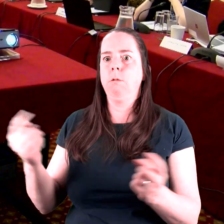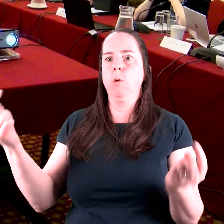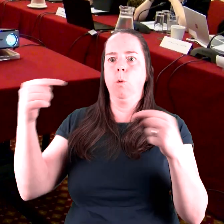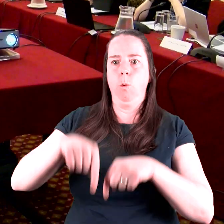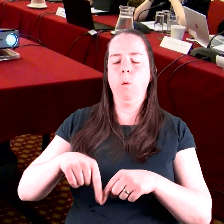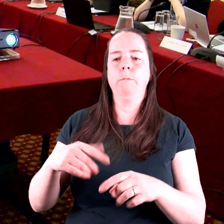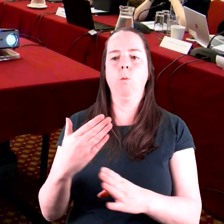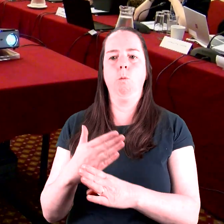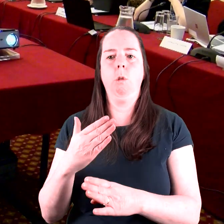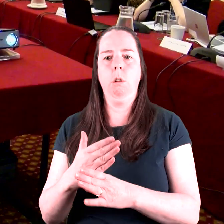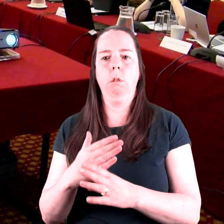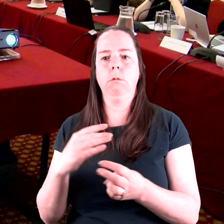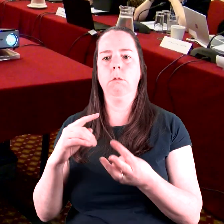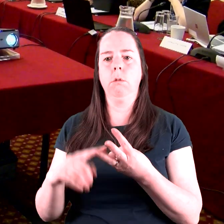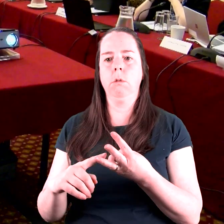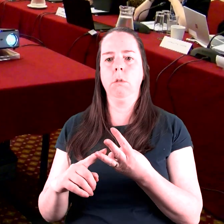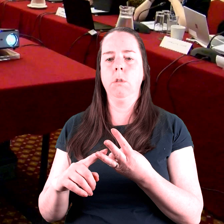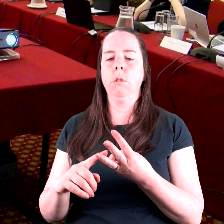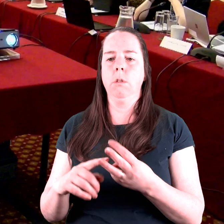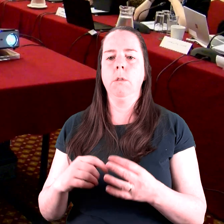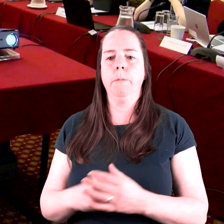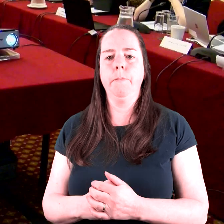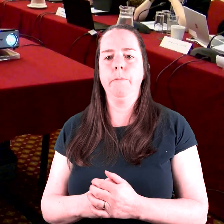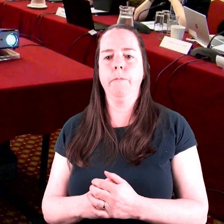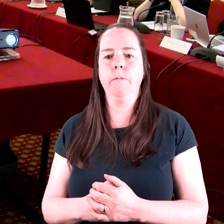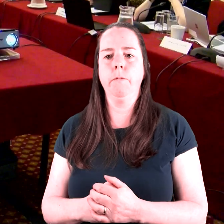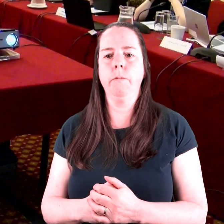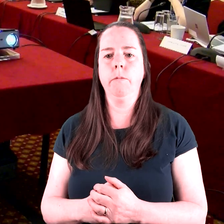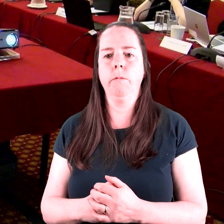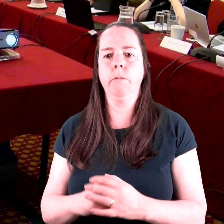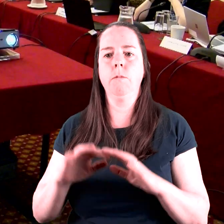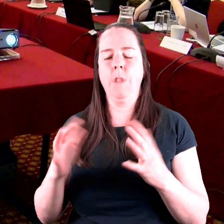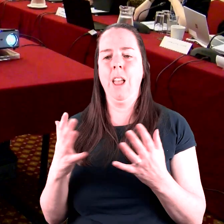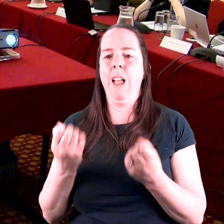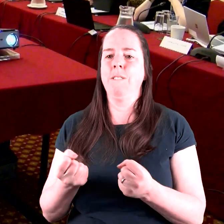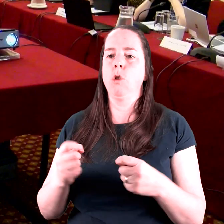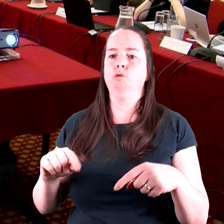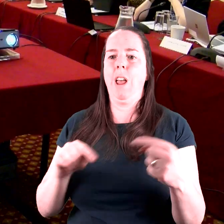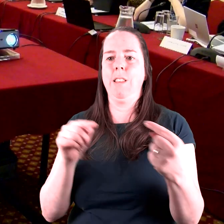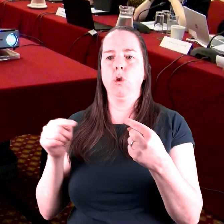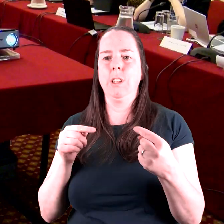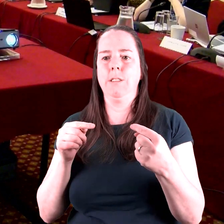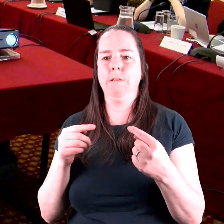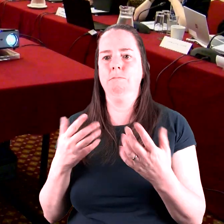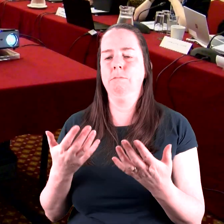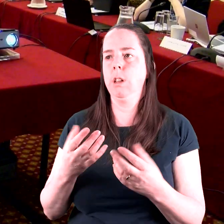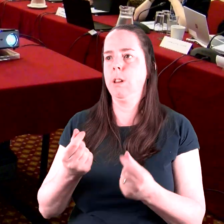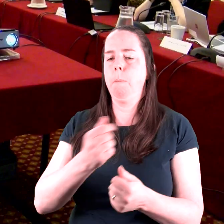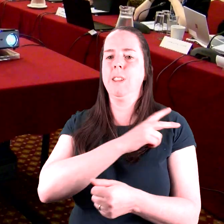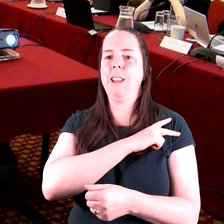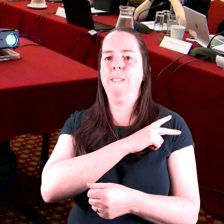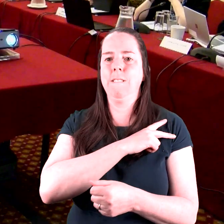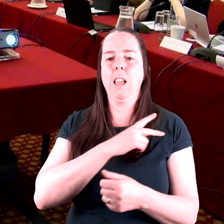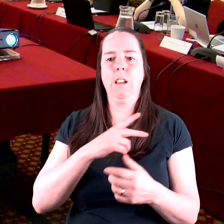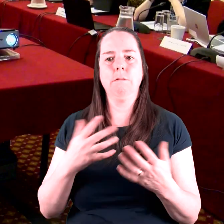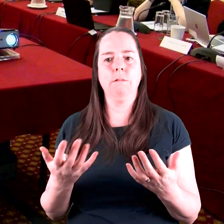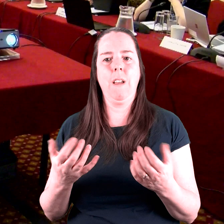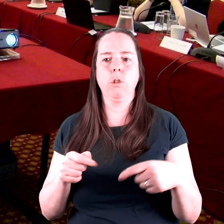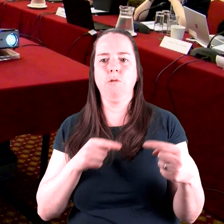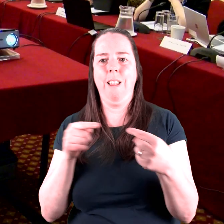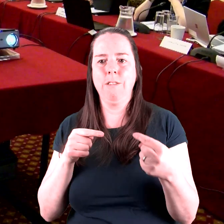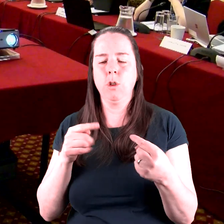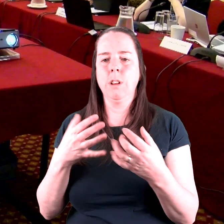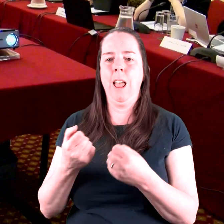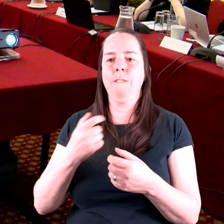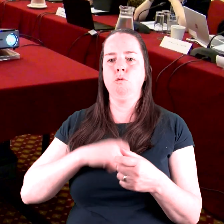great place to work, and that would be South West London. That we obviously have challenges today in some of our staffing, so